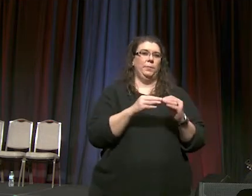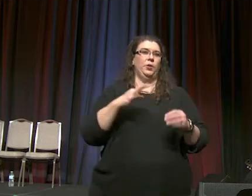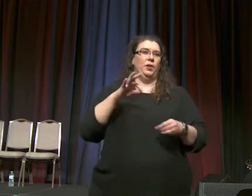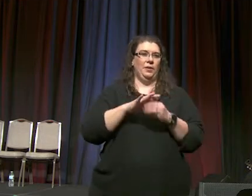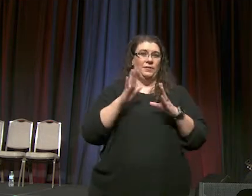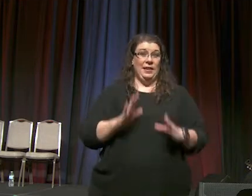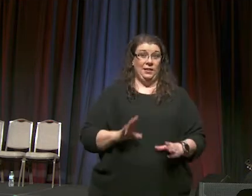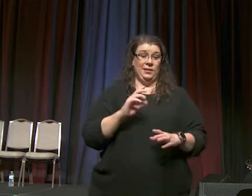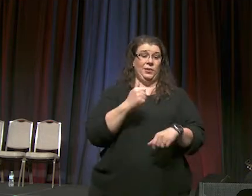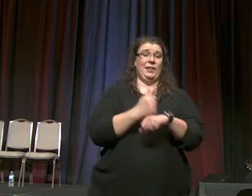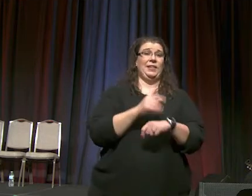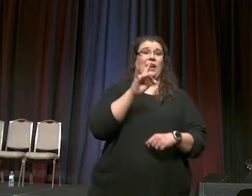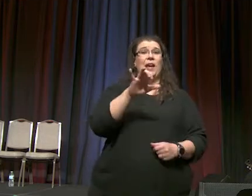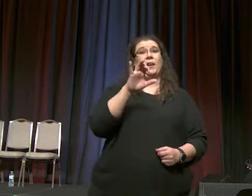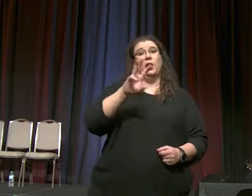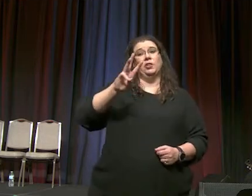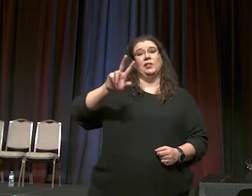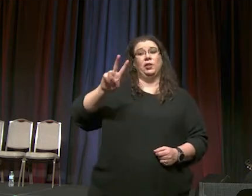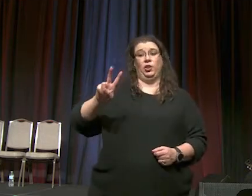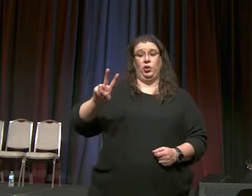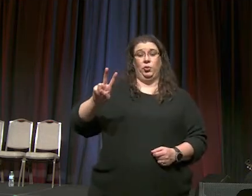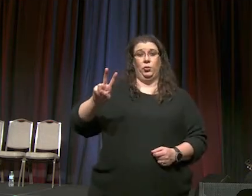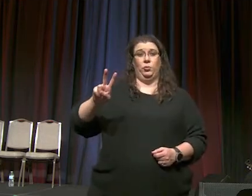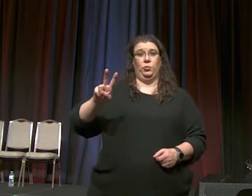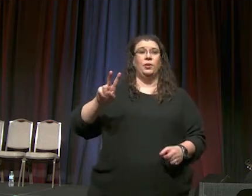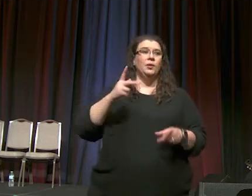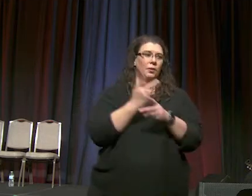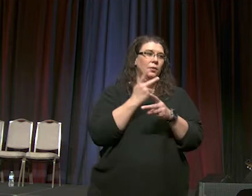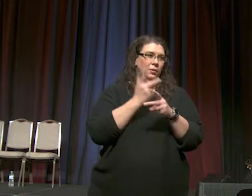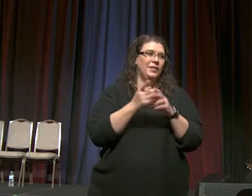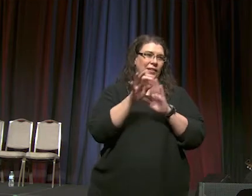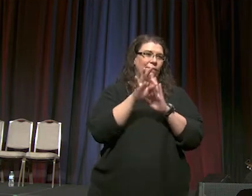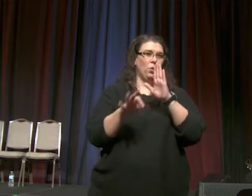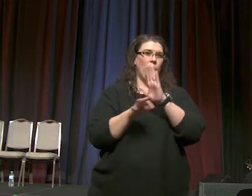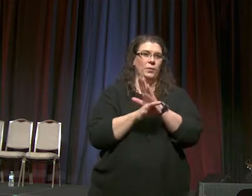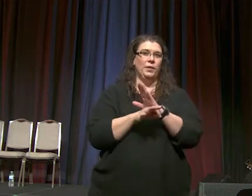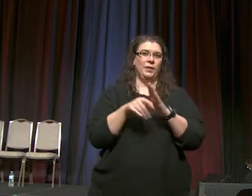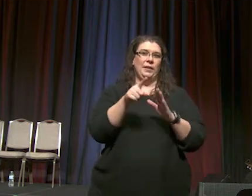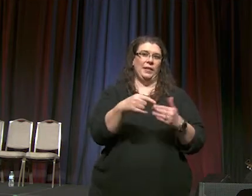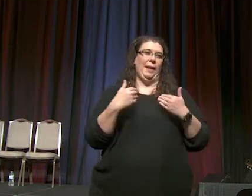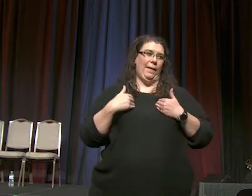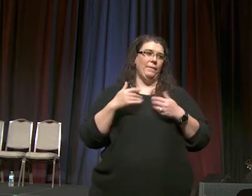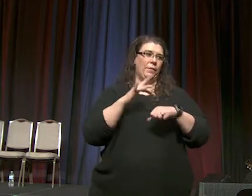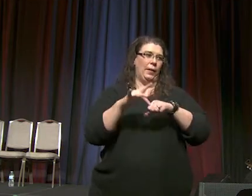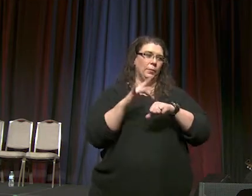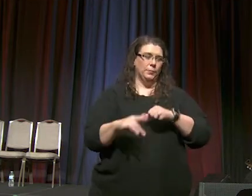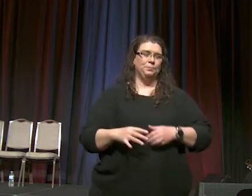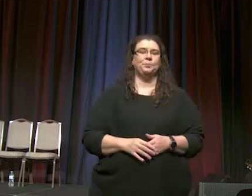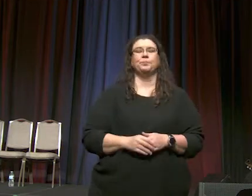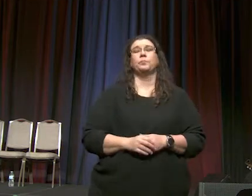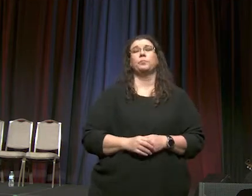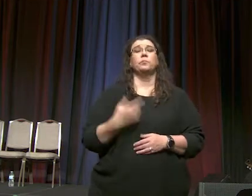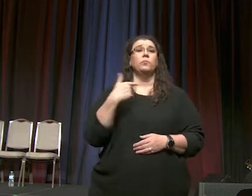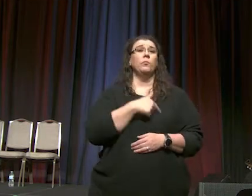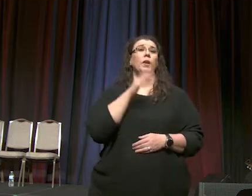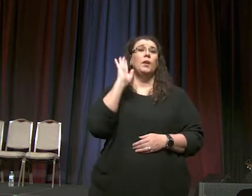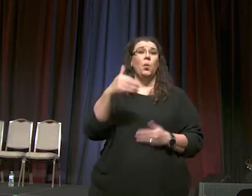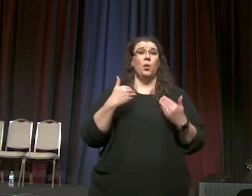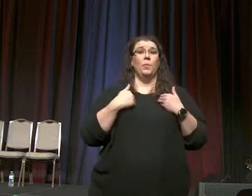at 862 using the formula that was at their disposal. So we will be